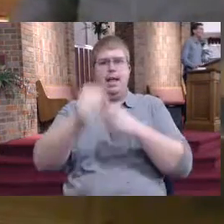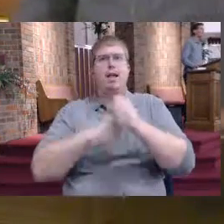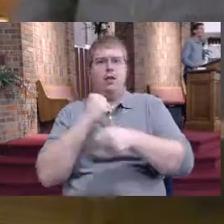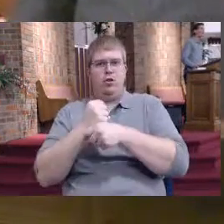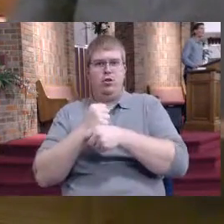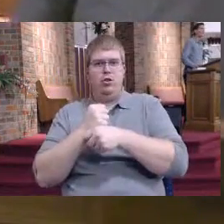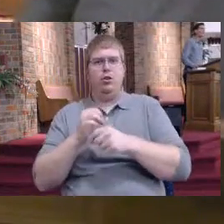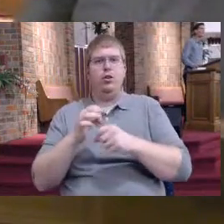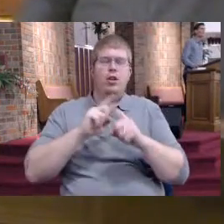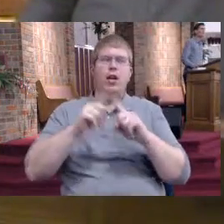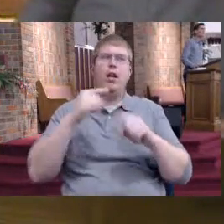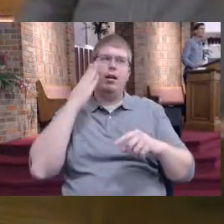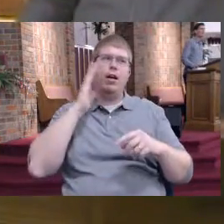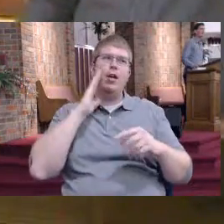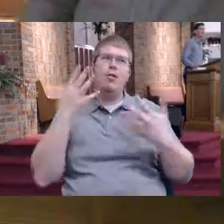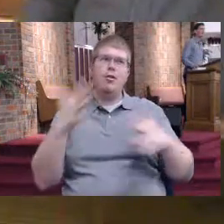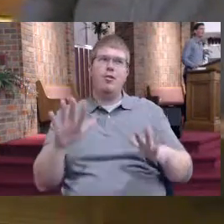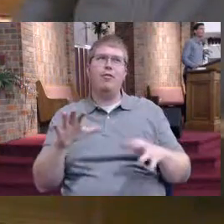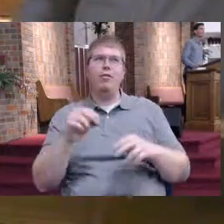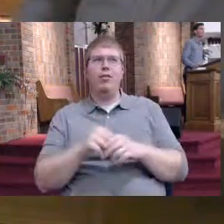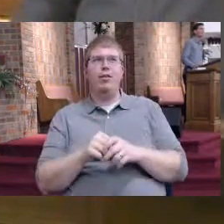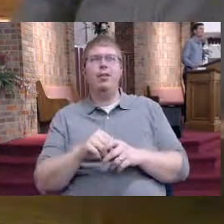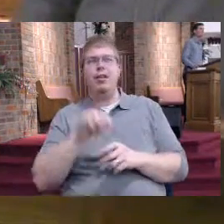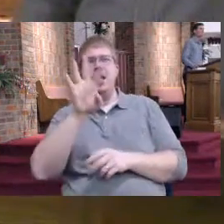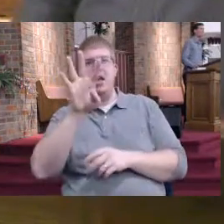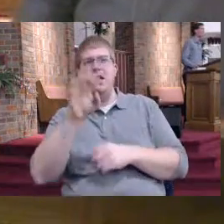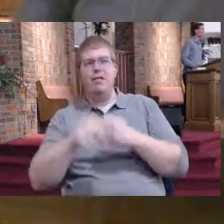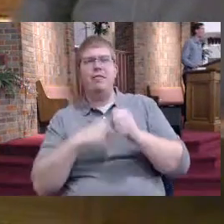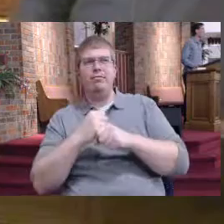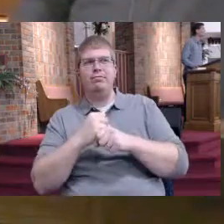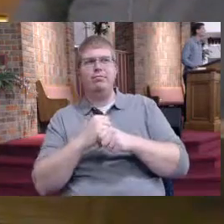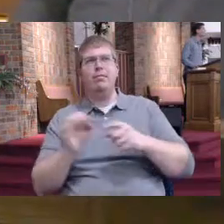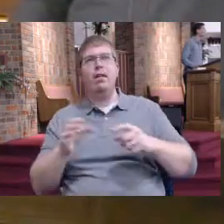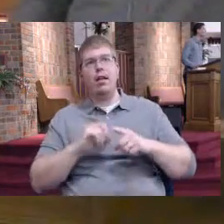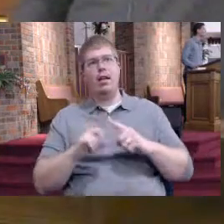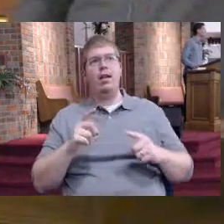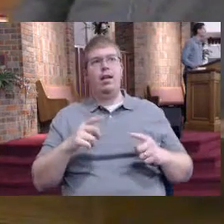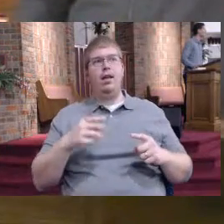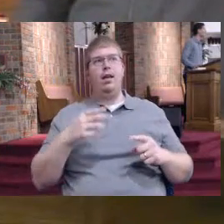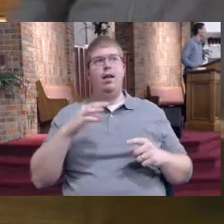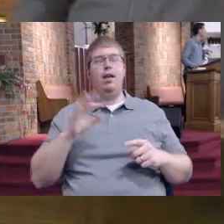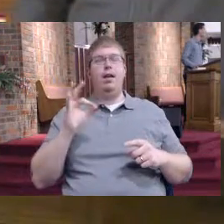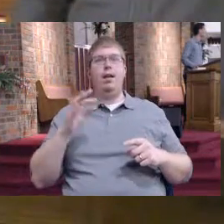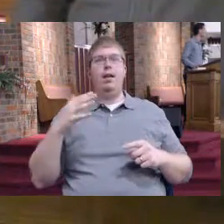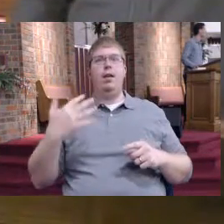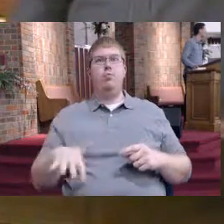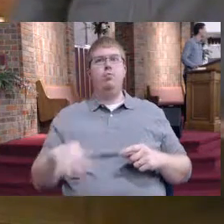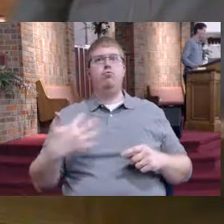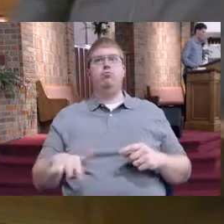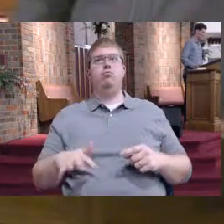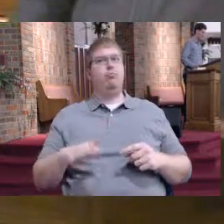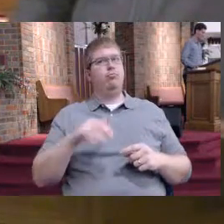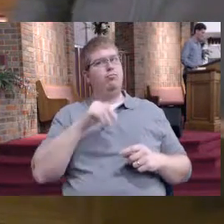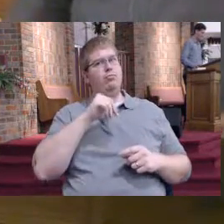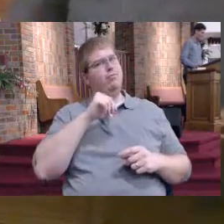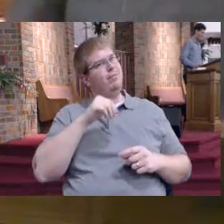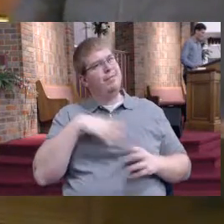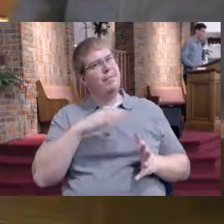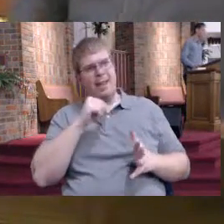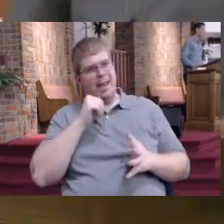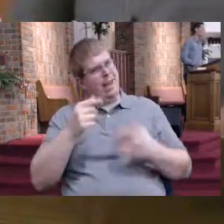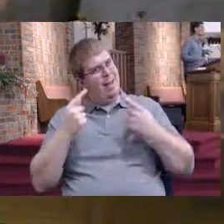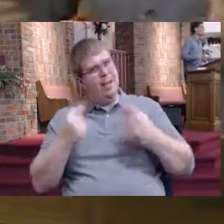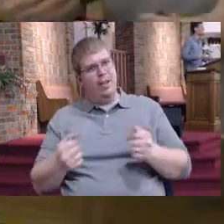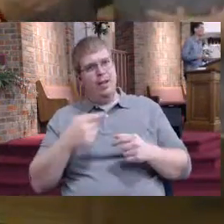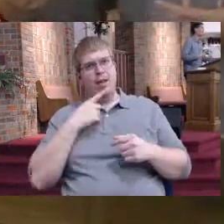done in 4. This will be a piece of cake. And we found out pretty fast it doesn't work that way. We sort of, I